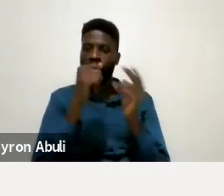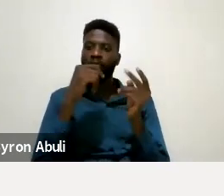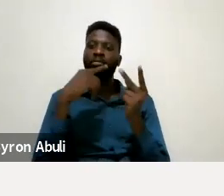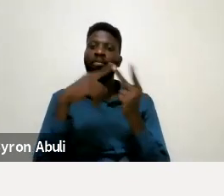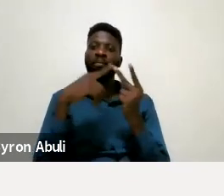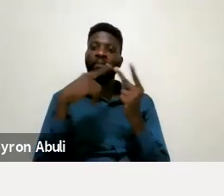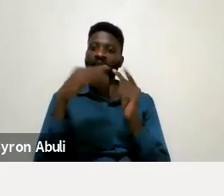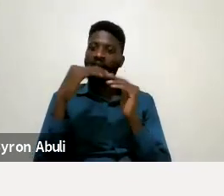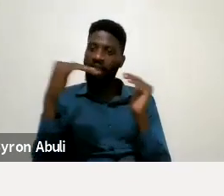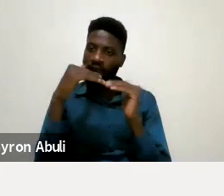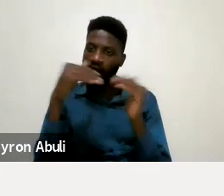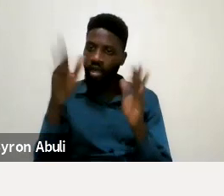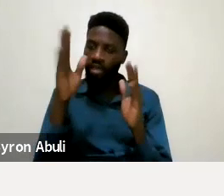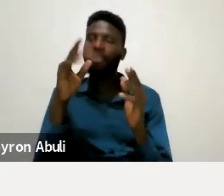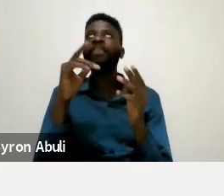Fairness, yes.